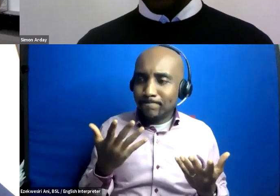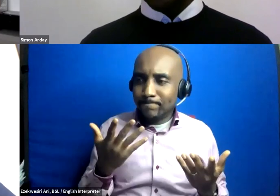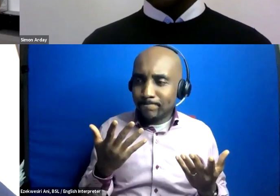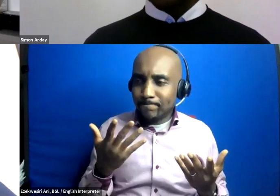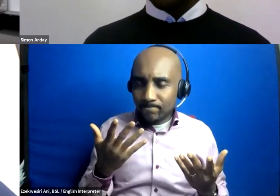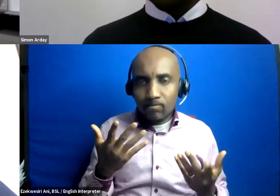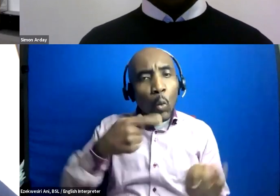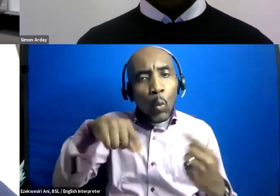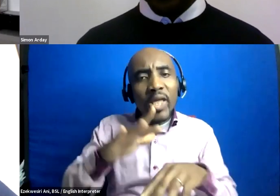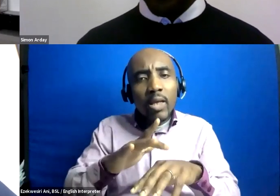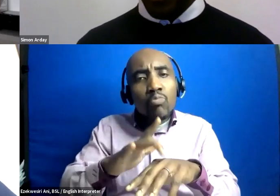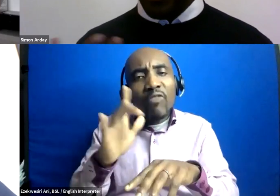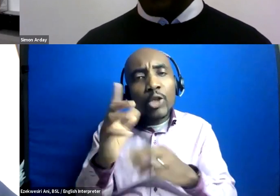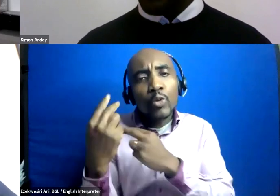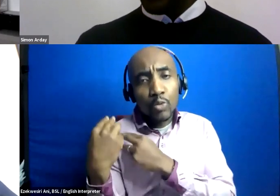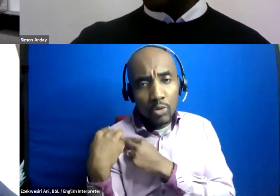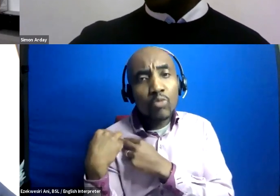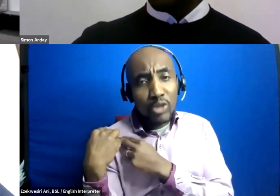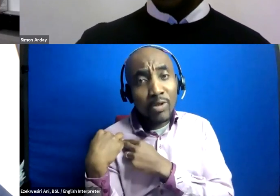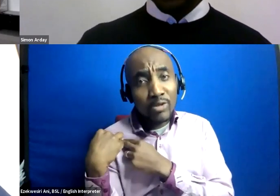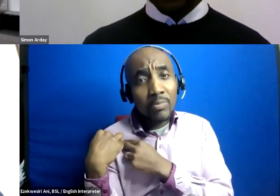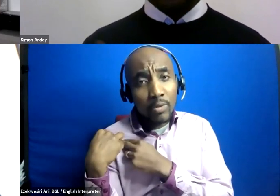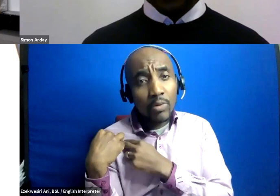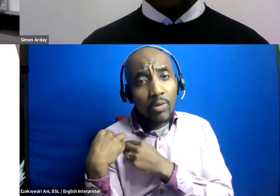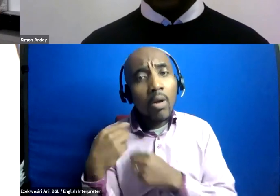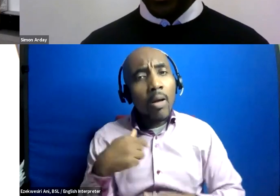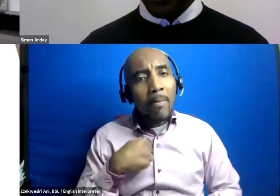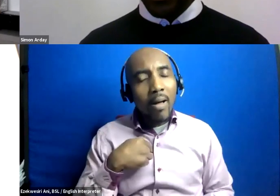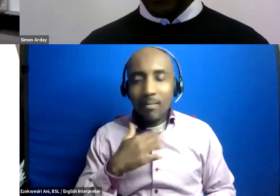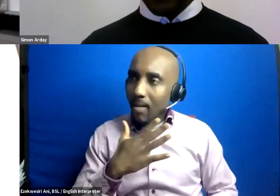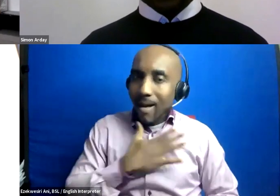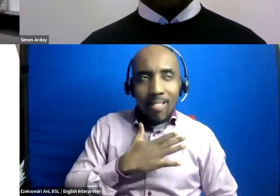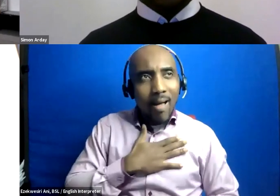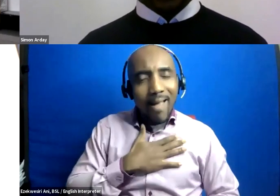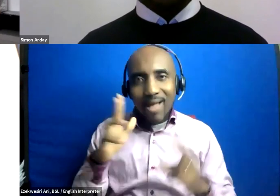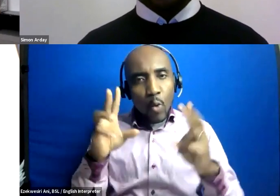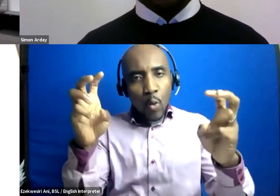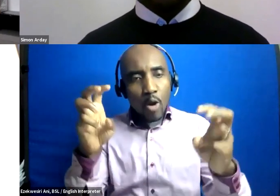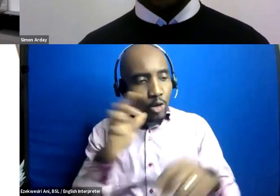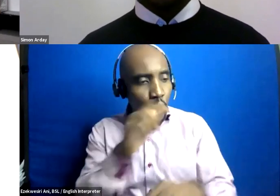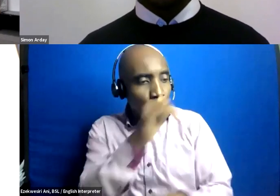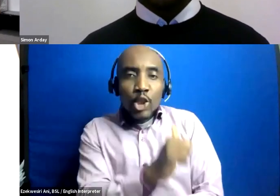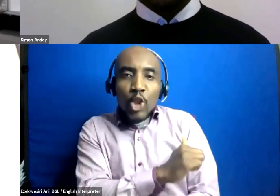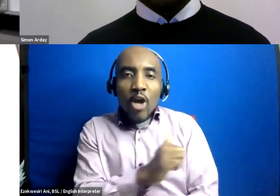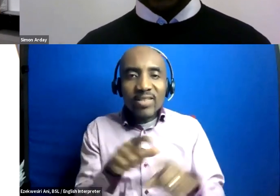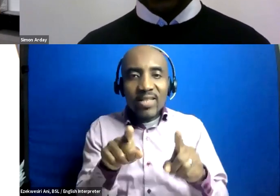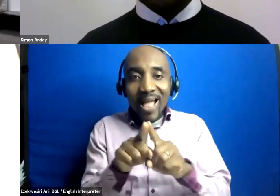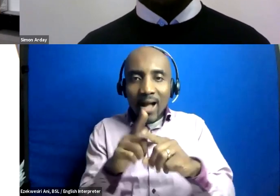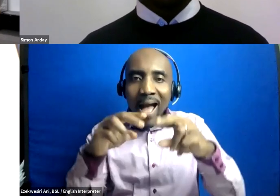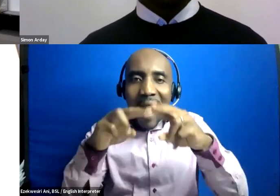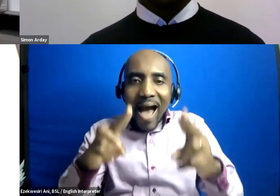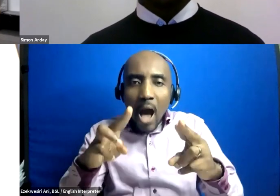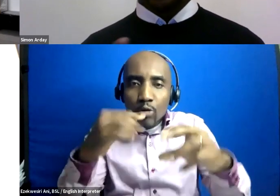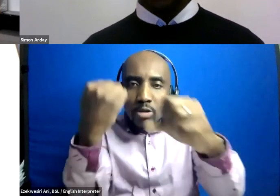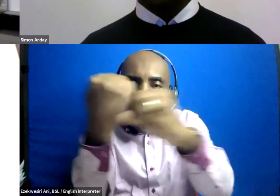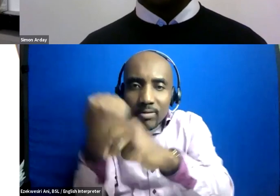as the profession. So it's not my quote, but I loved it when I heard it, that kind of nurses, we're the kind of cement between the bricks, particularly mental